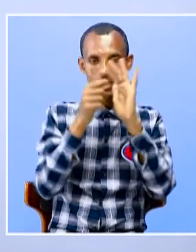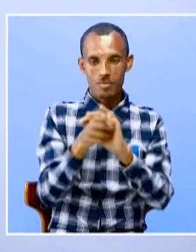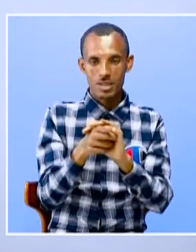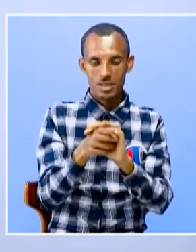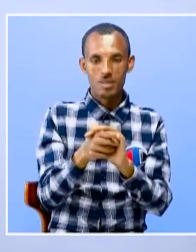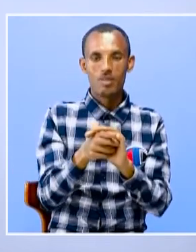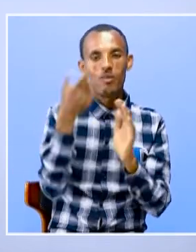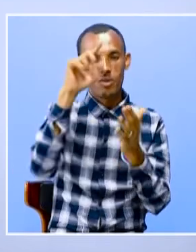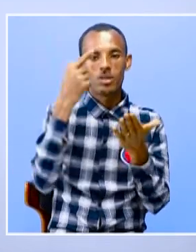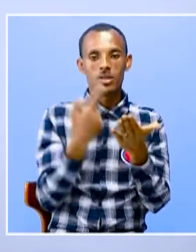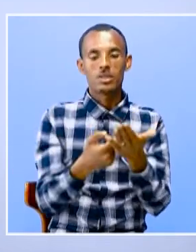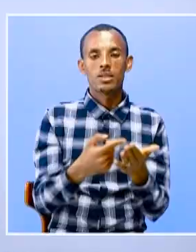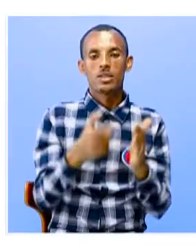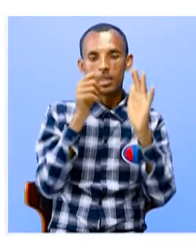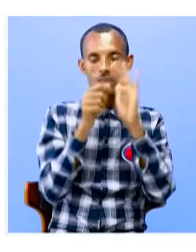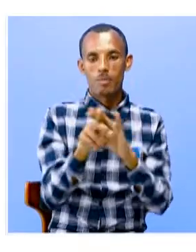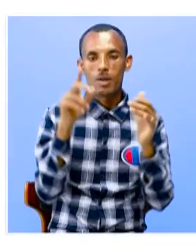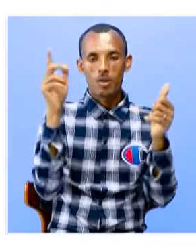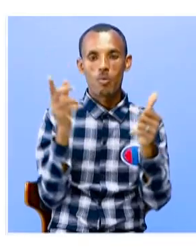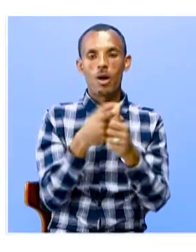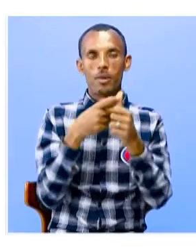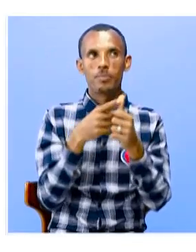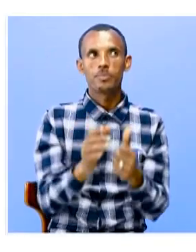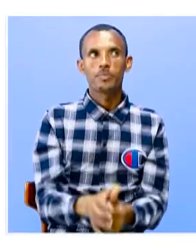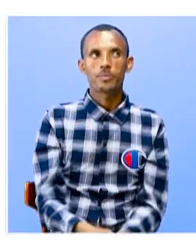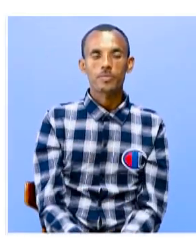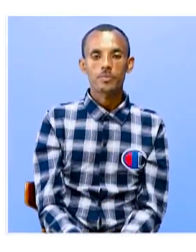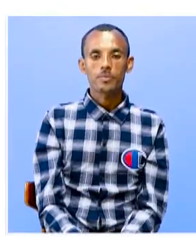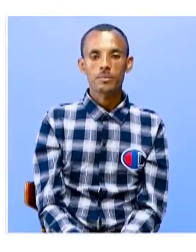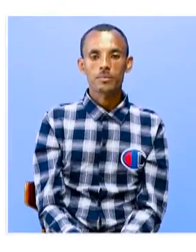for this. Example 1.